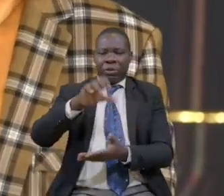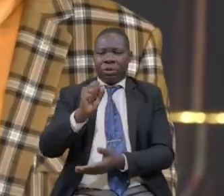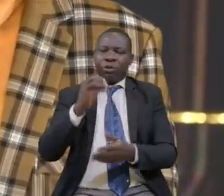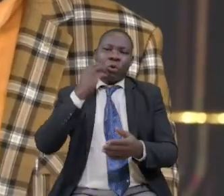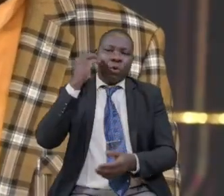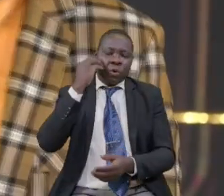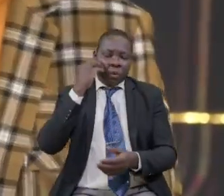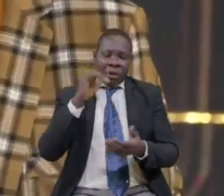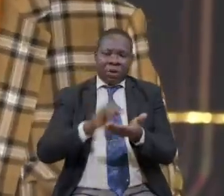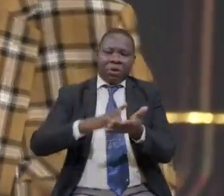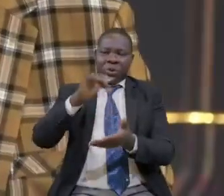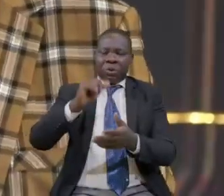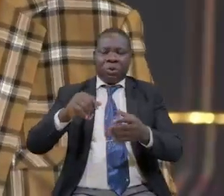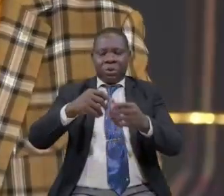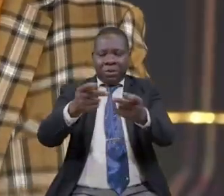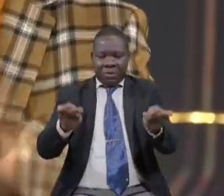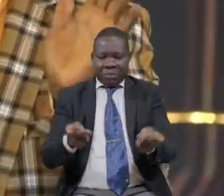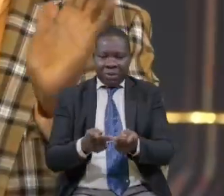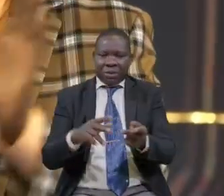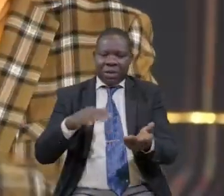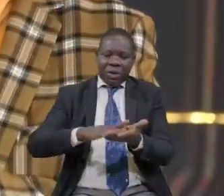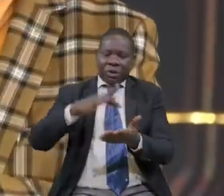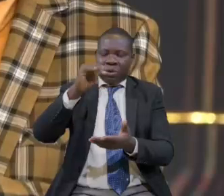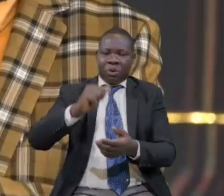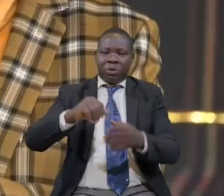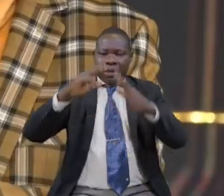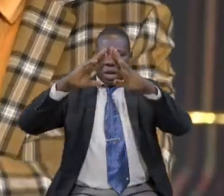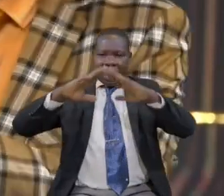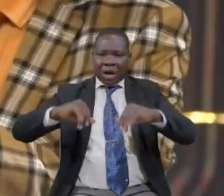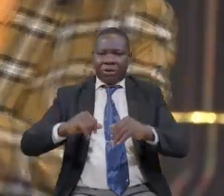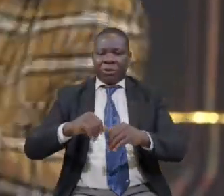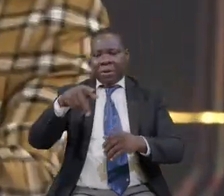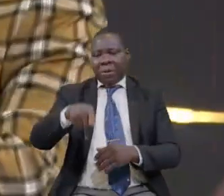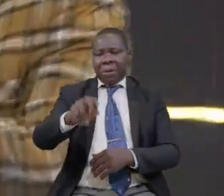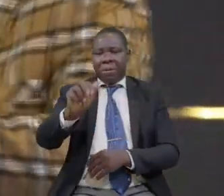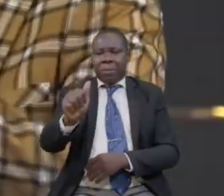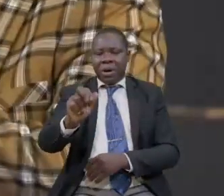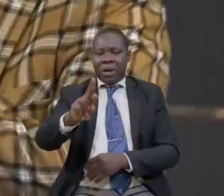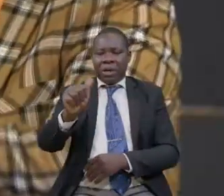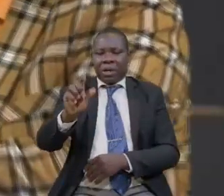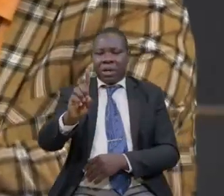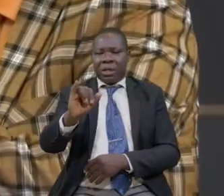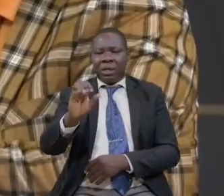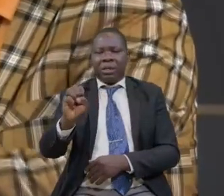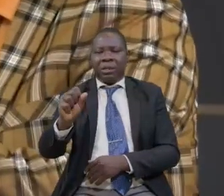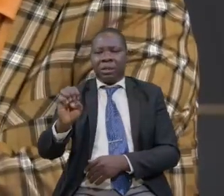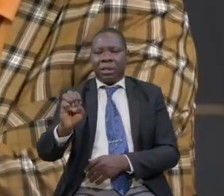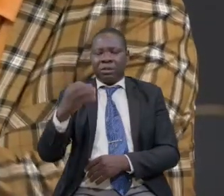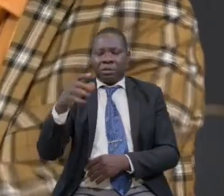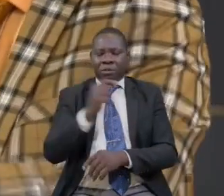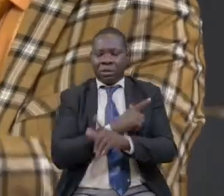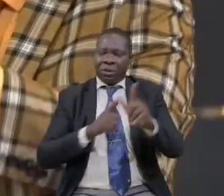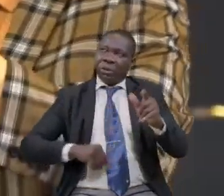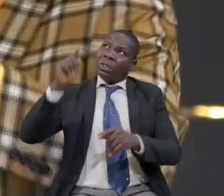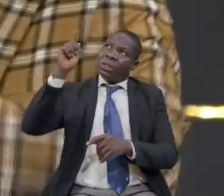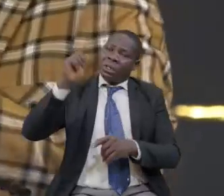palace, glorious place, paradise of the Lord. He prepares us and